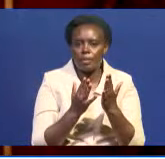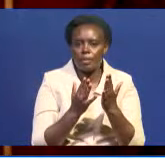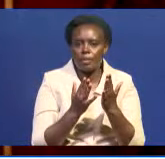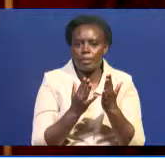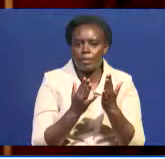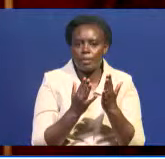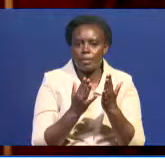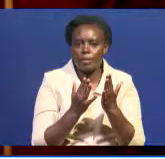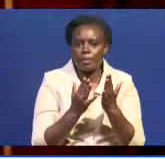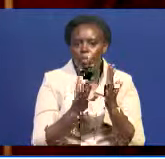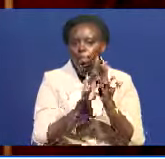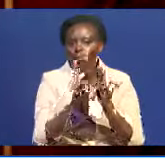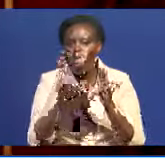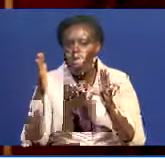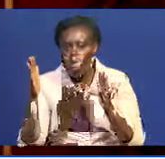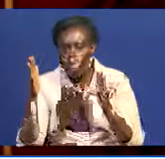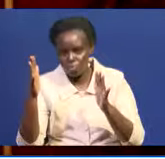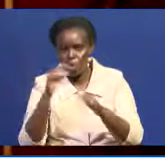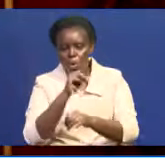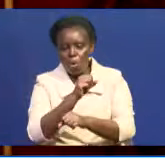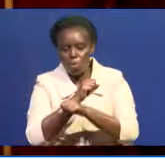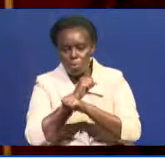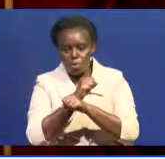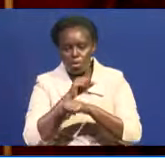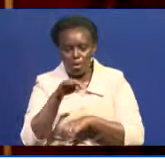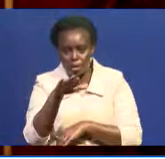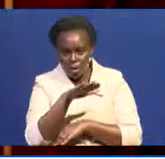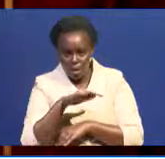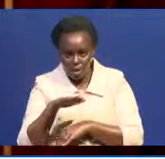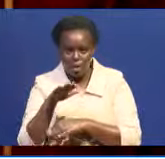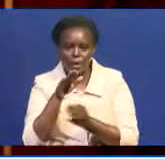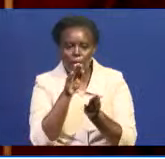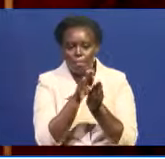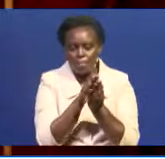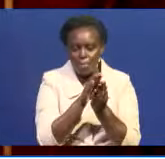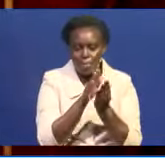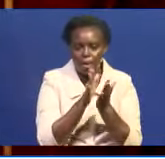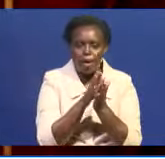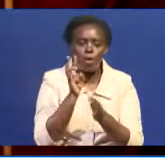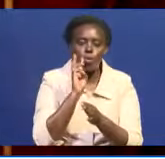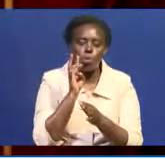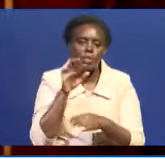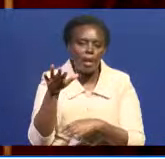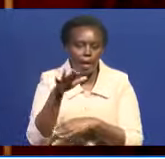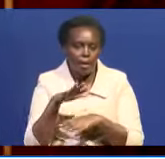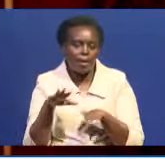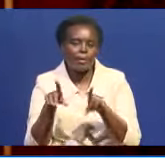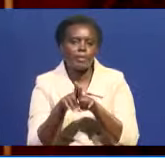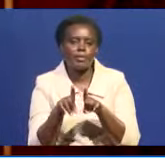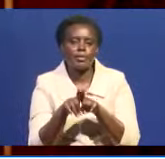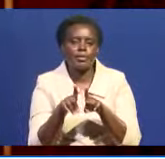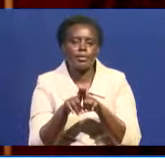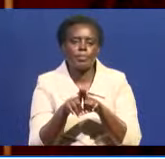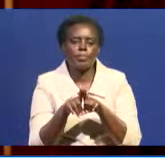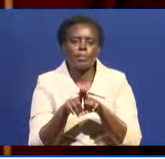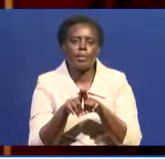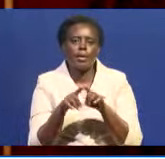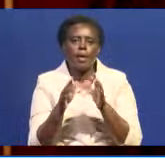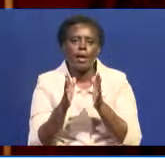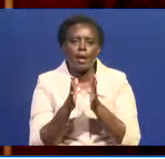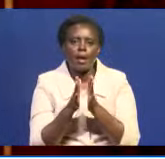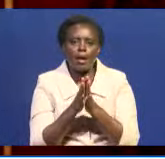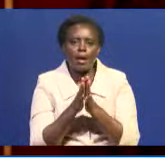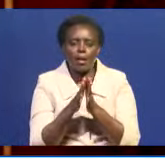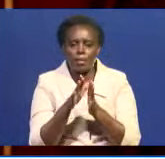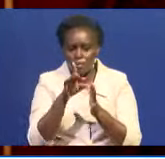on wild protected areas and conservancies and water towers, respectively. And the Directorate of